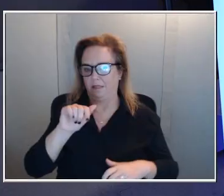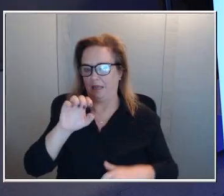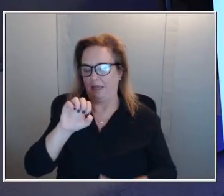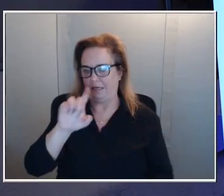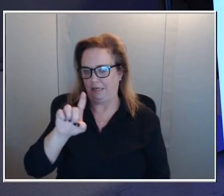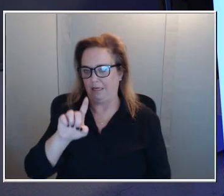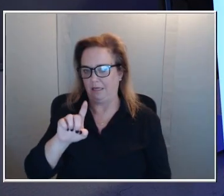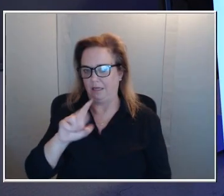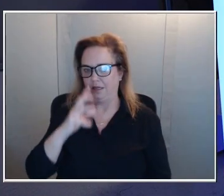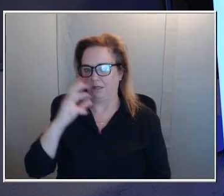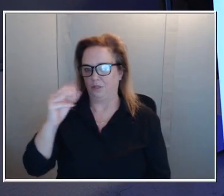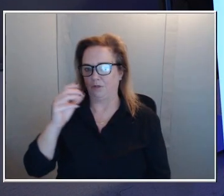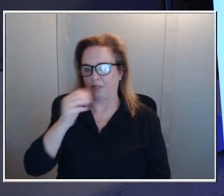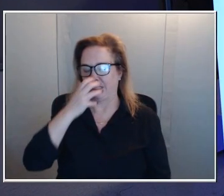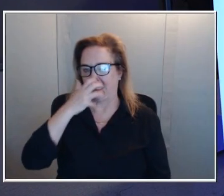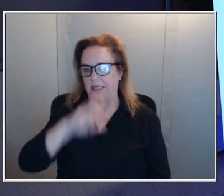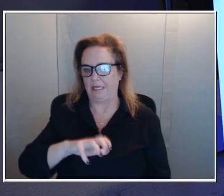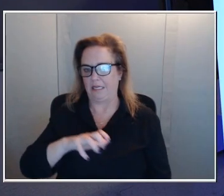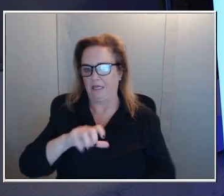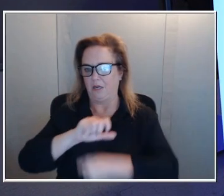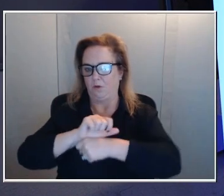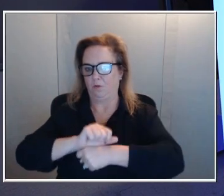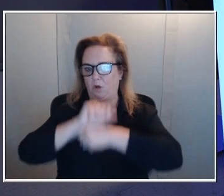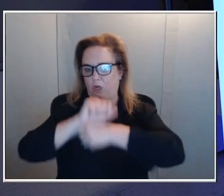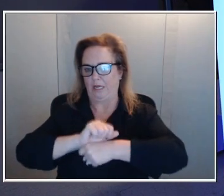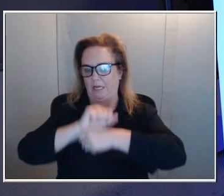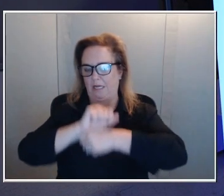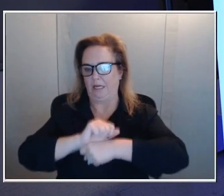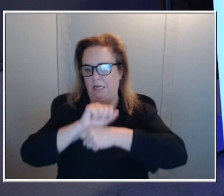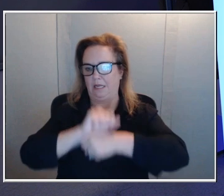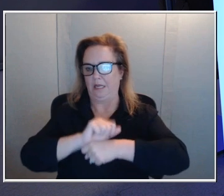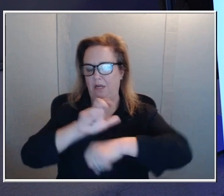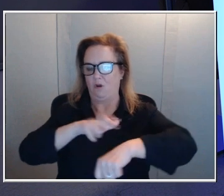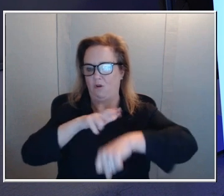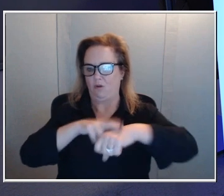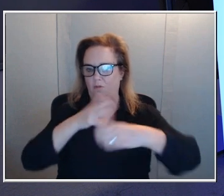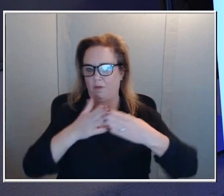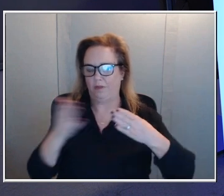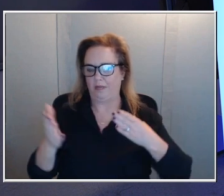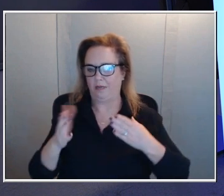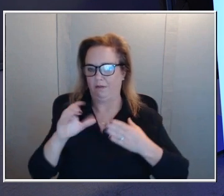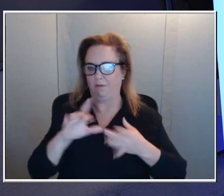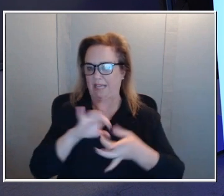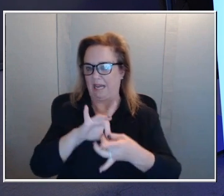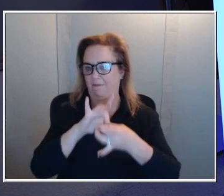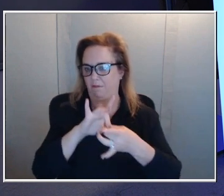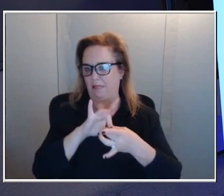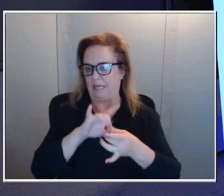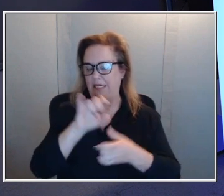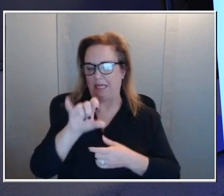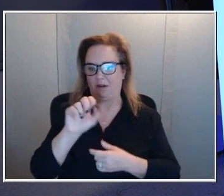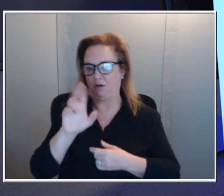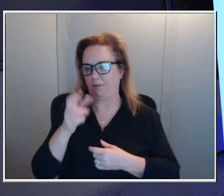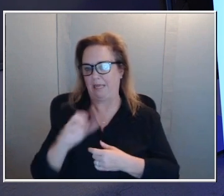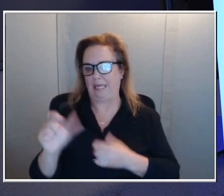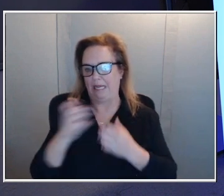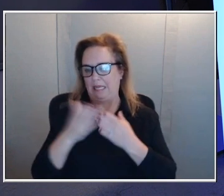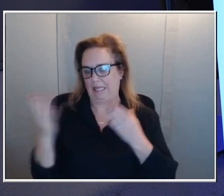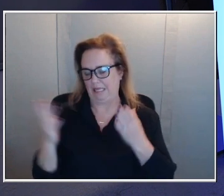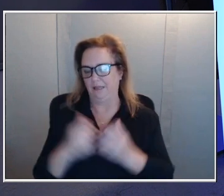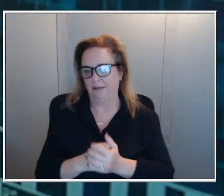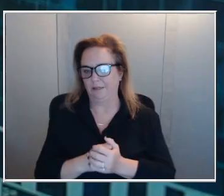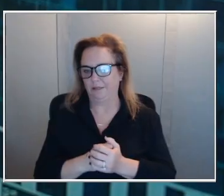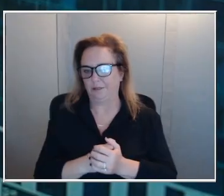was outside in the heat, working, doing kind of her normal thing. Would that have had anything to do with it, or could it just be anything that would trip that?